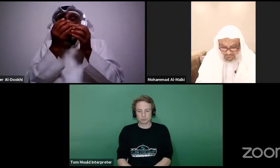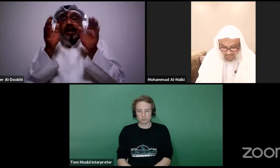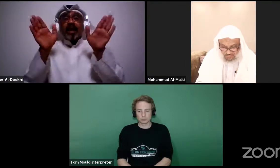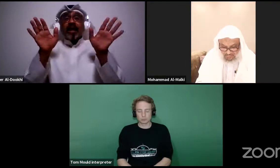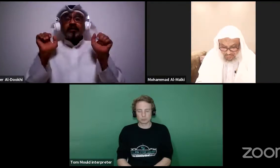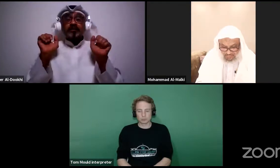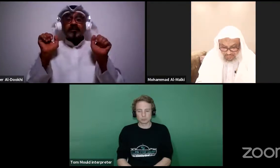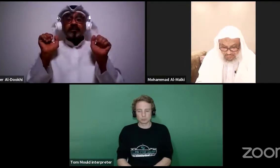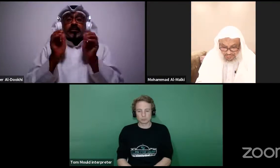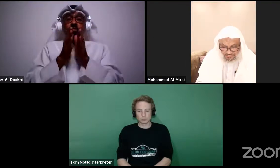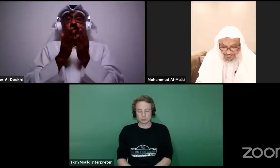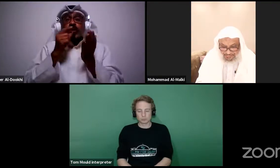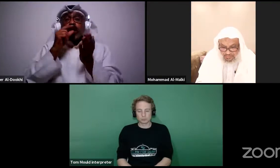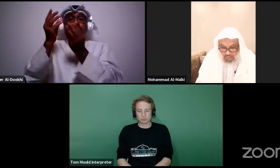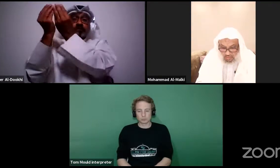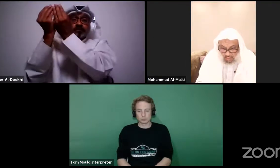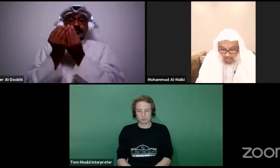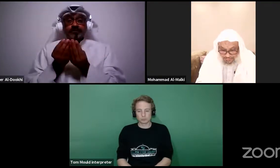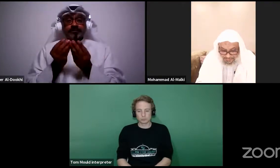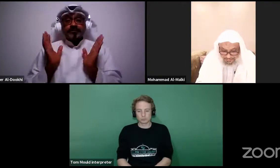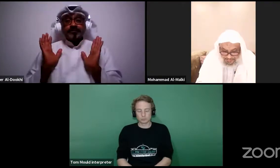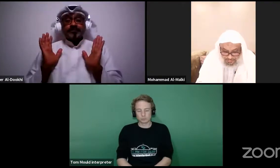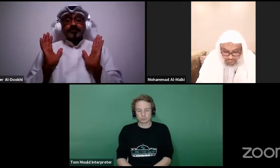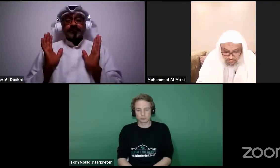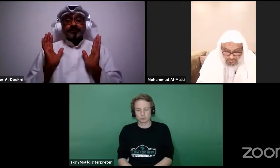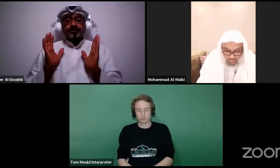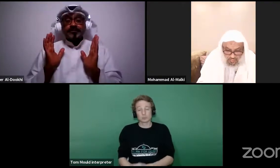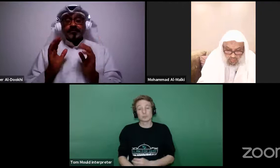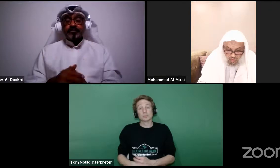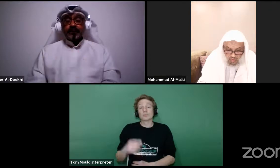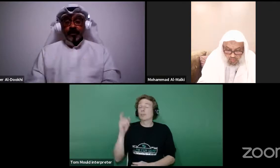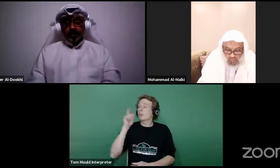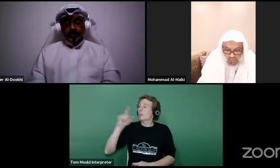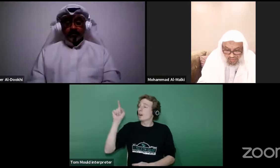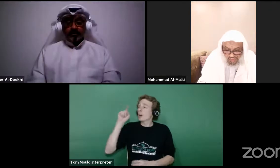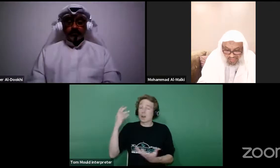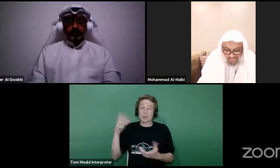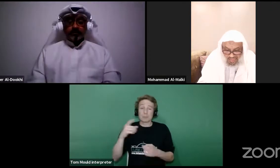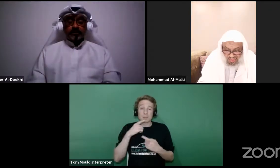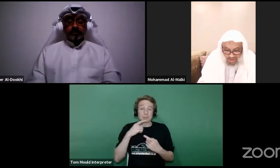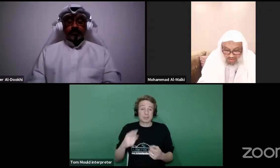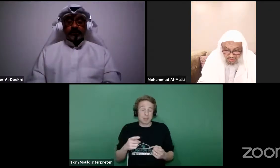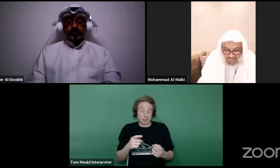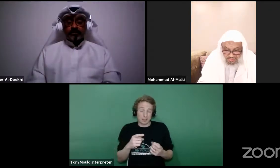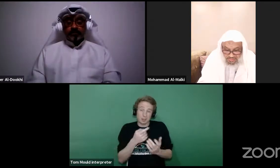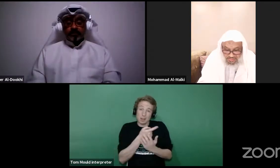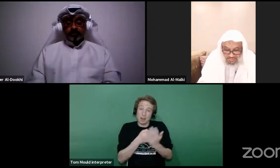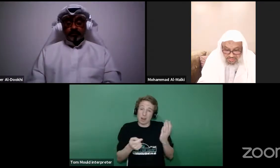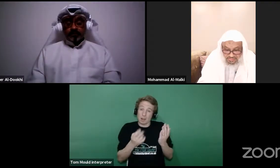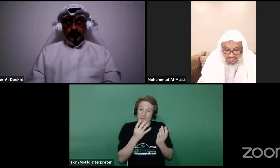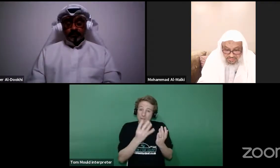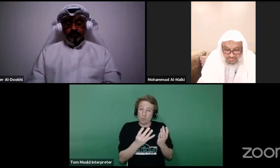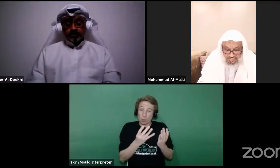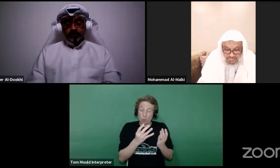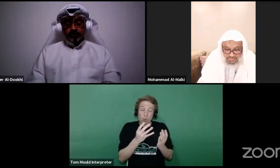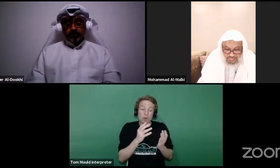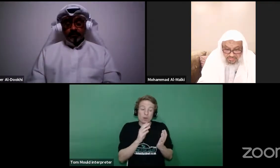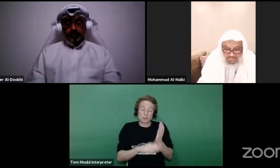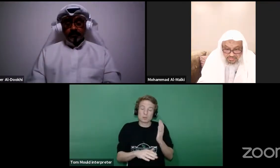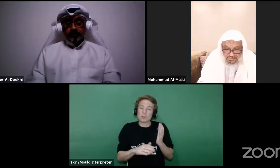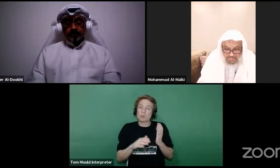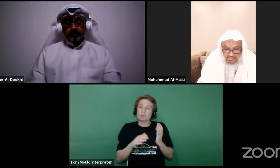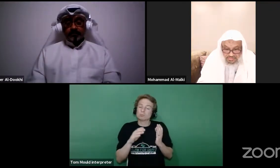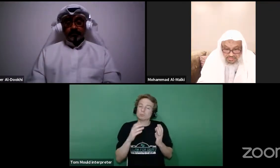And Allah mentions in the 4th verse of the chapter of the smoke, there in that night, every